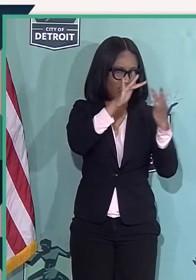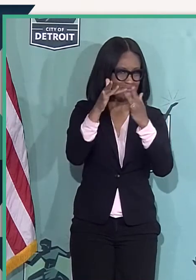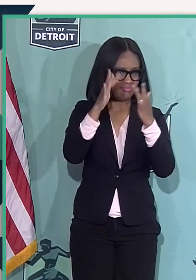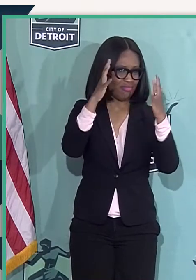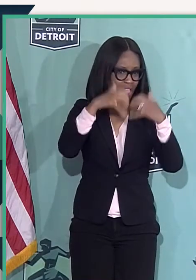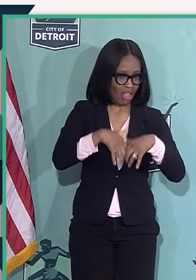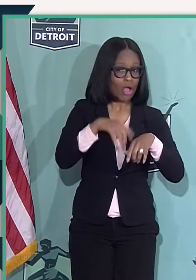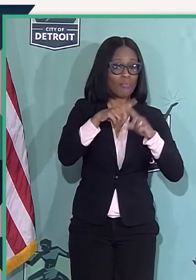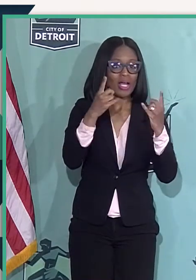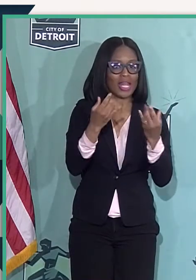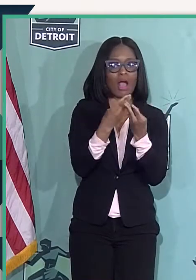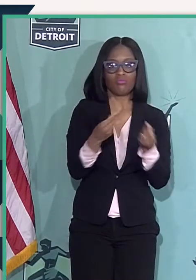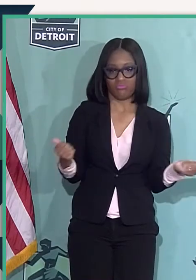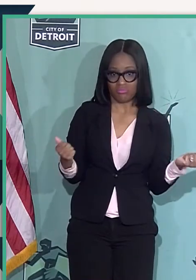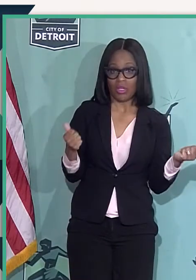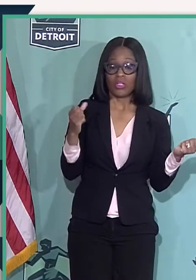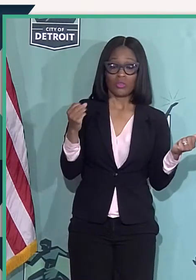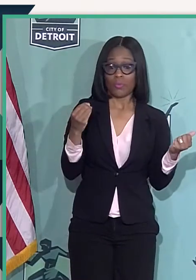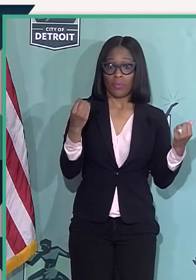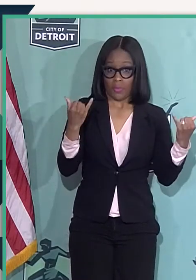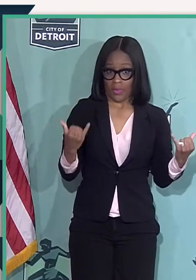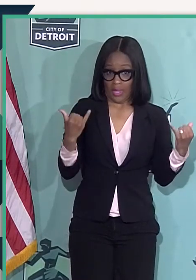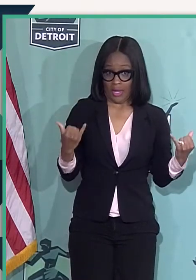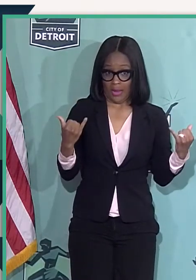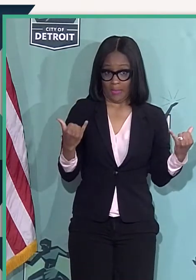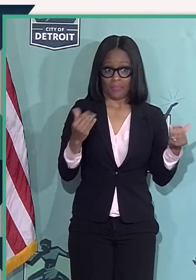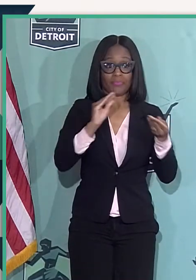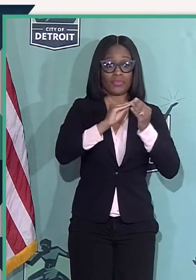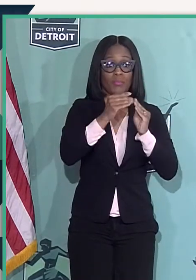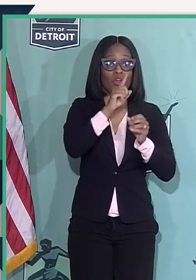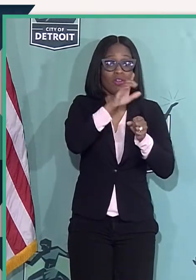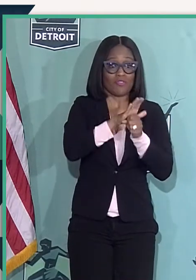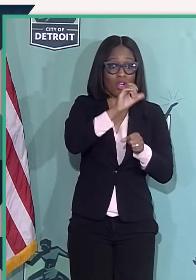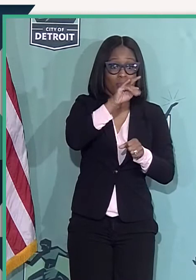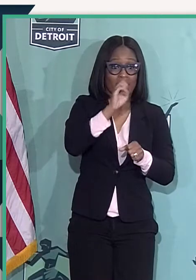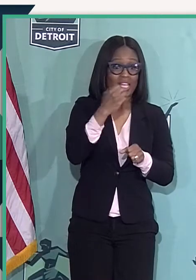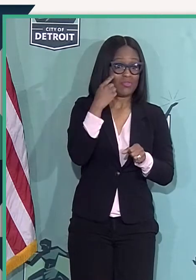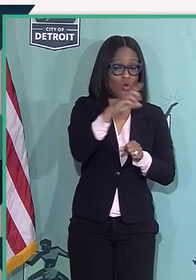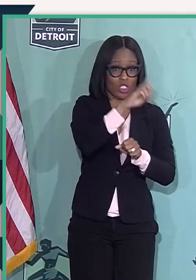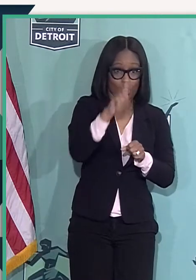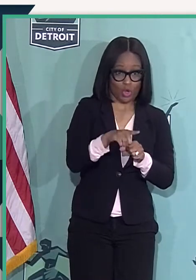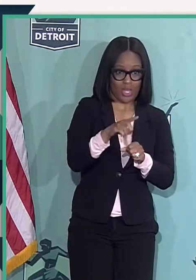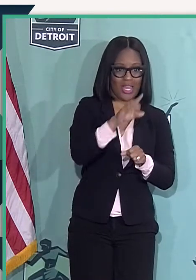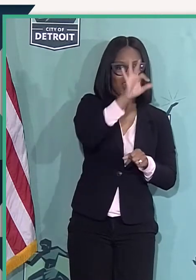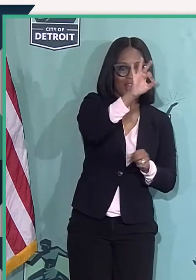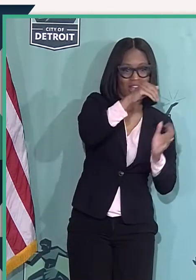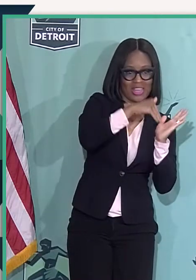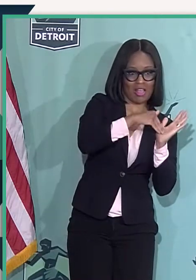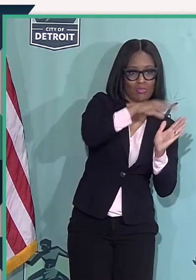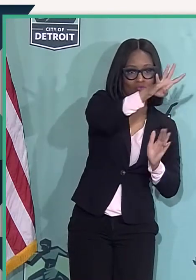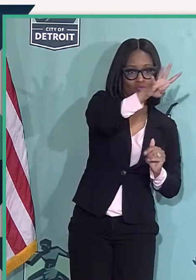been resolved. So today, the number of confirmed cases for Detroit is